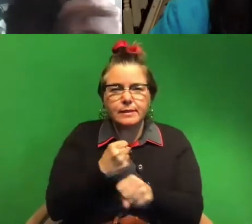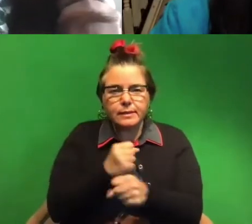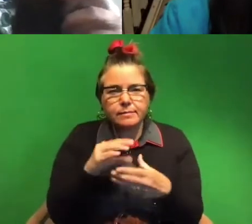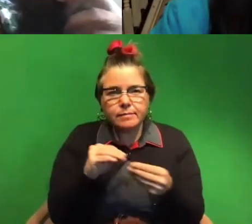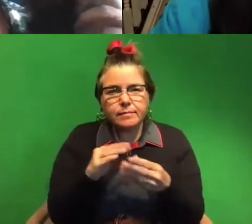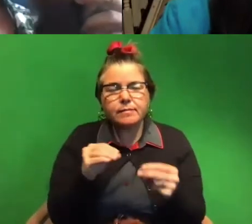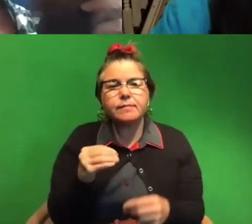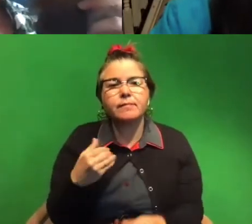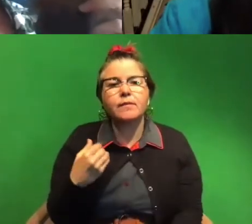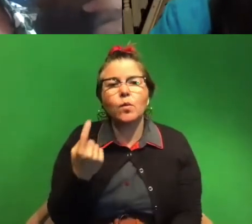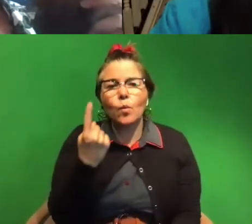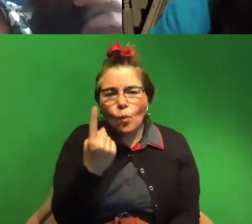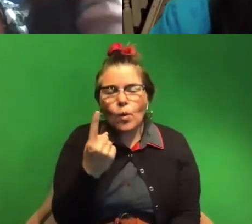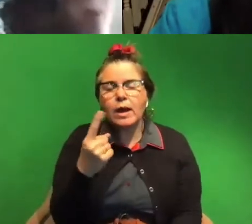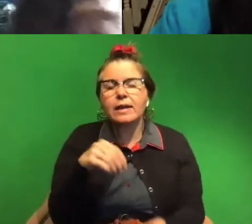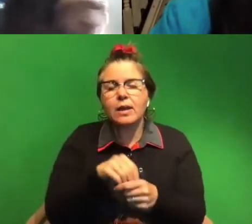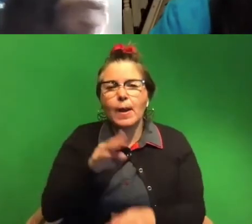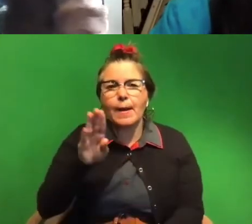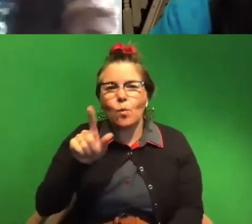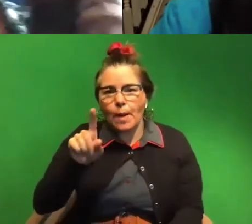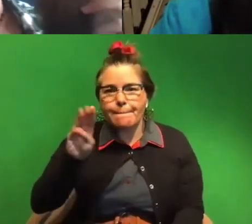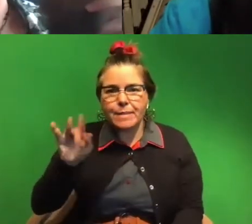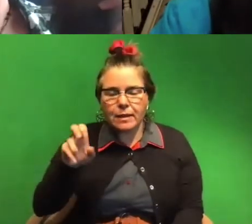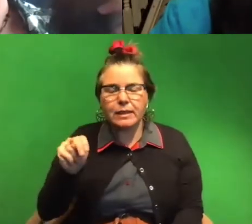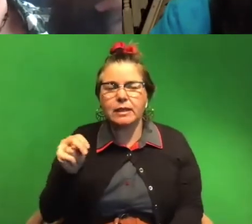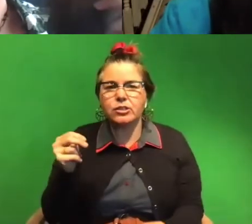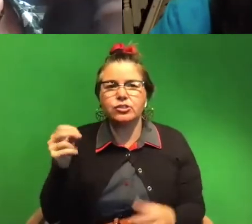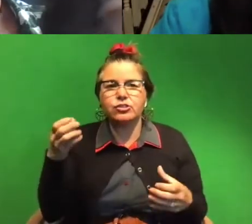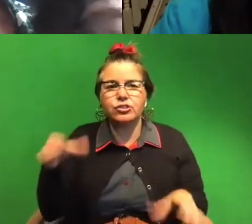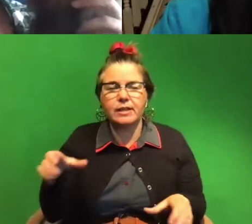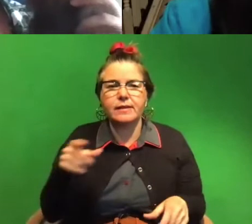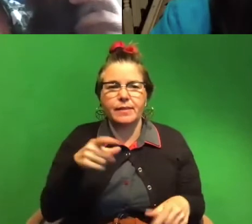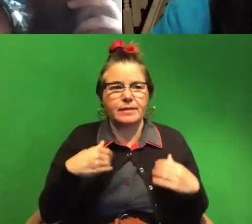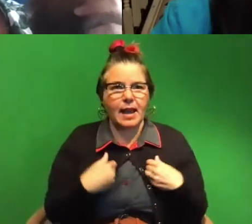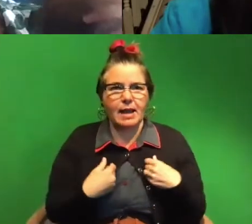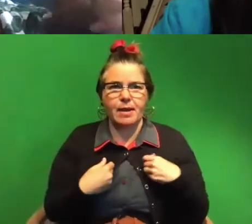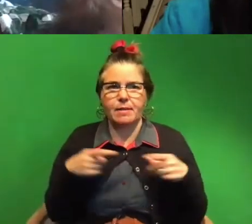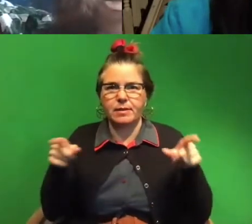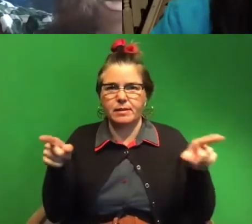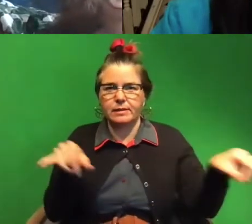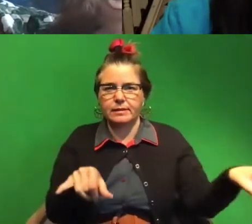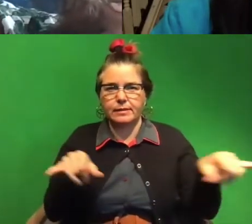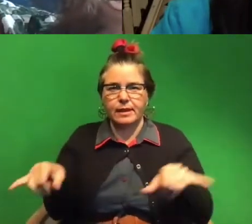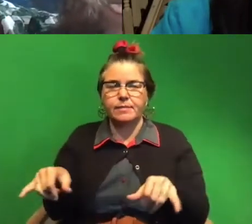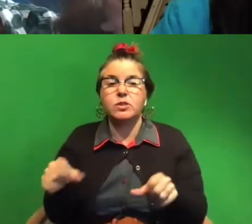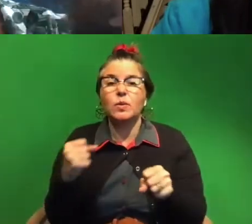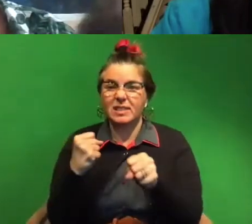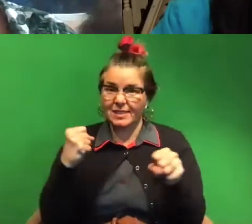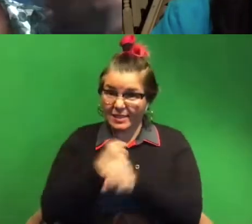is 1 in a billion chance that this animal and that animal are the same. So